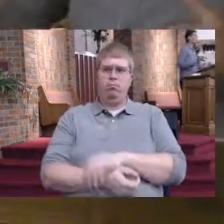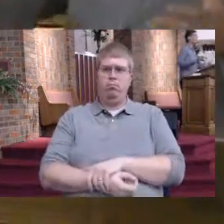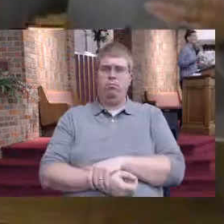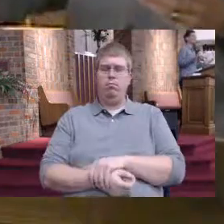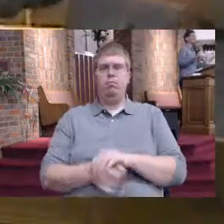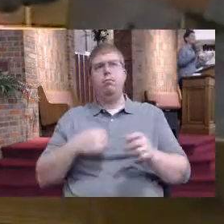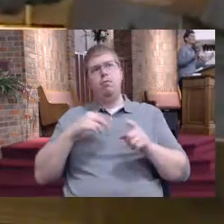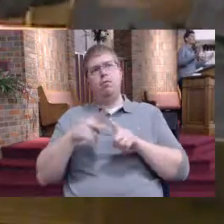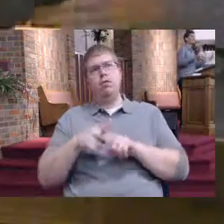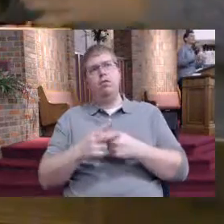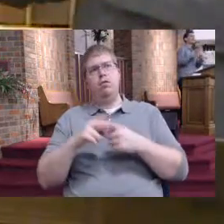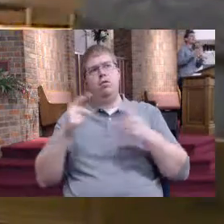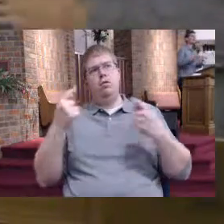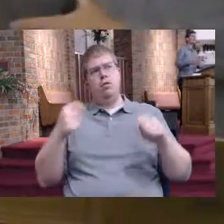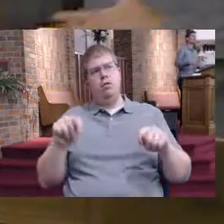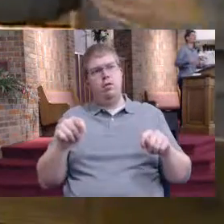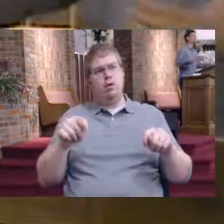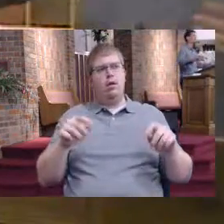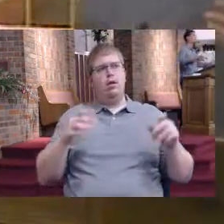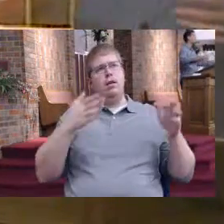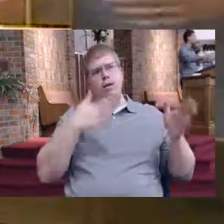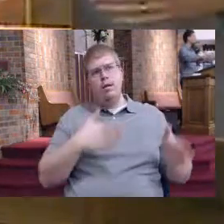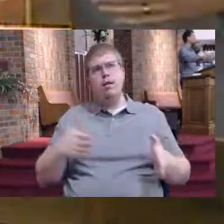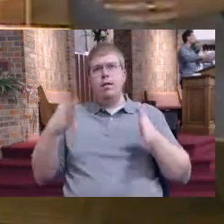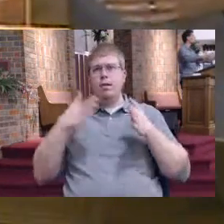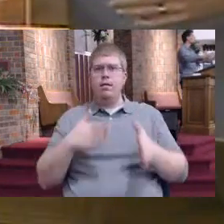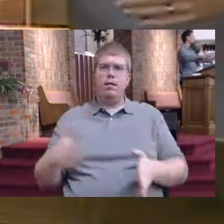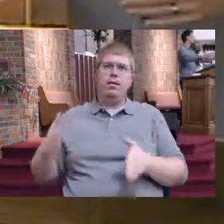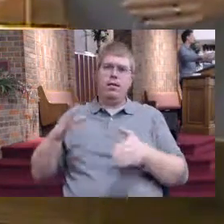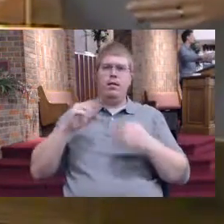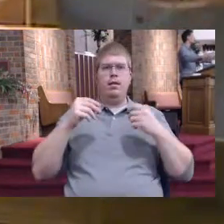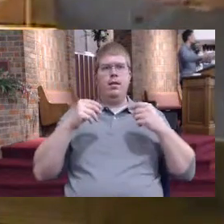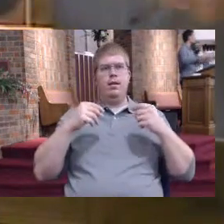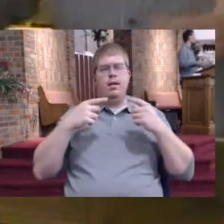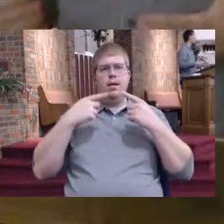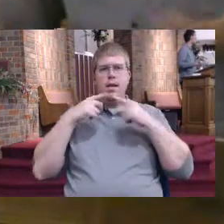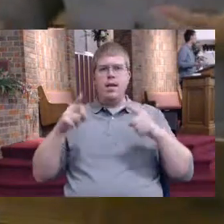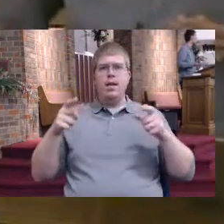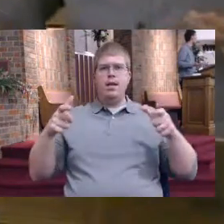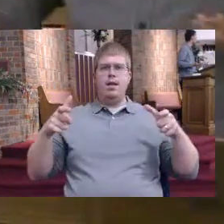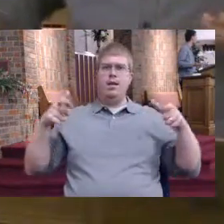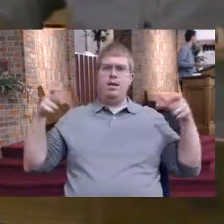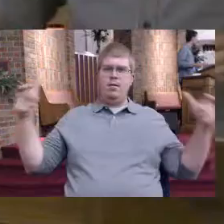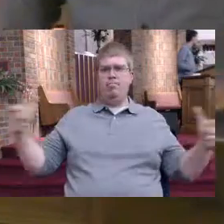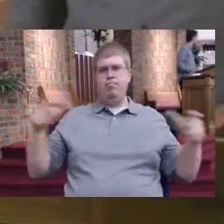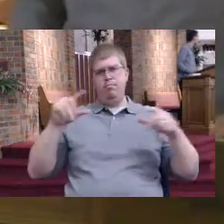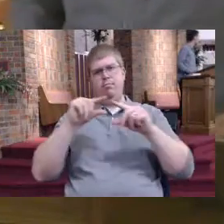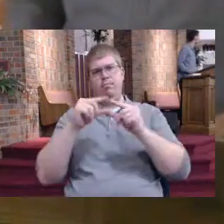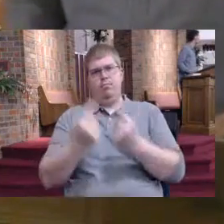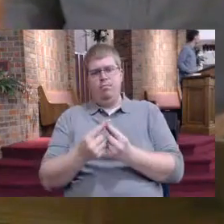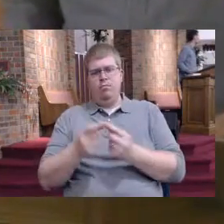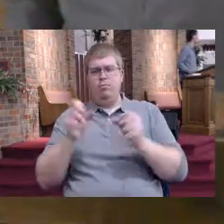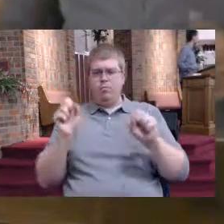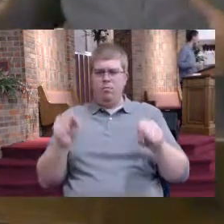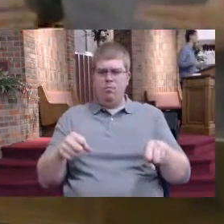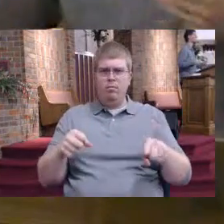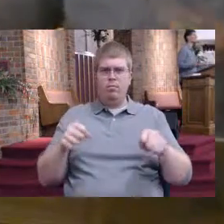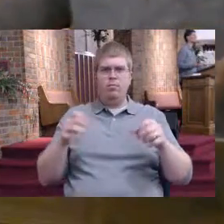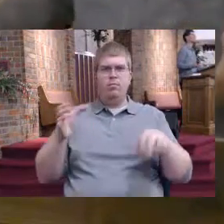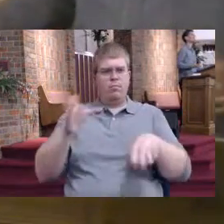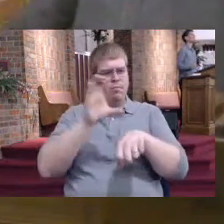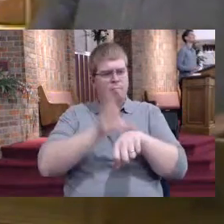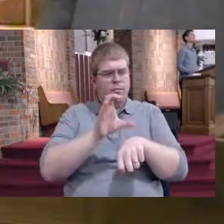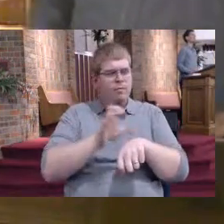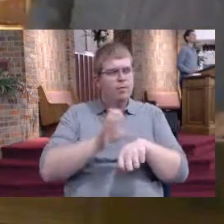to gather, plan, and announce and gather big groups to be a part of these mini church services where we would sing